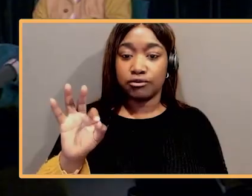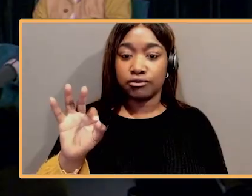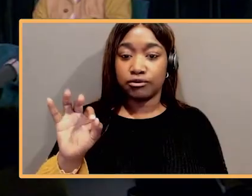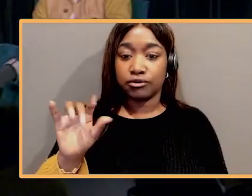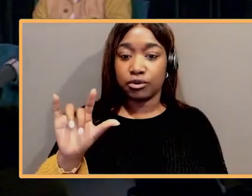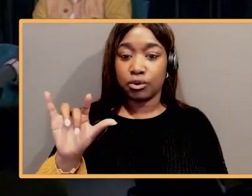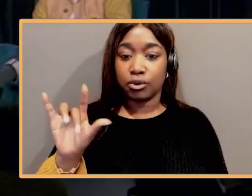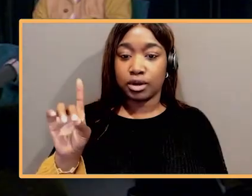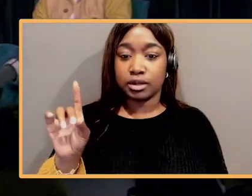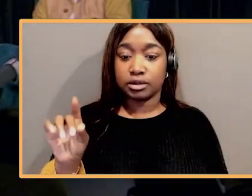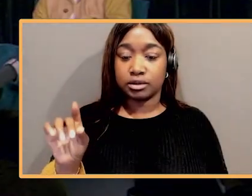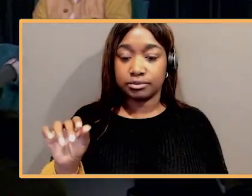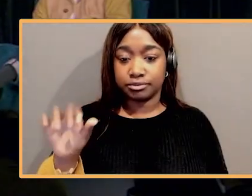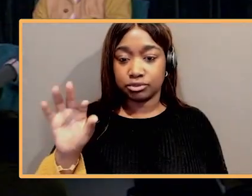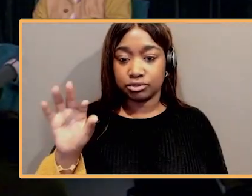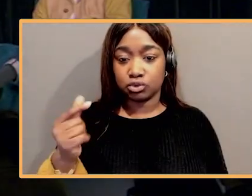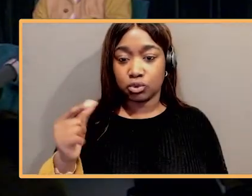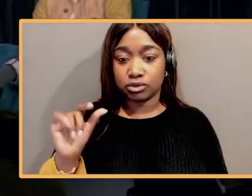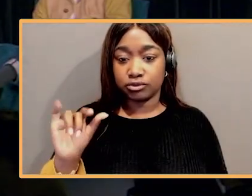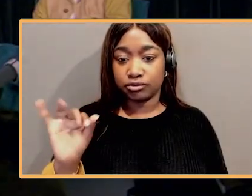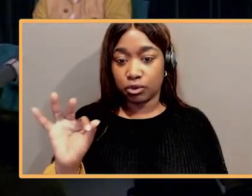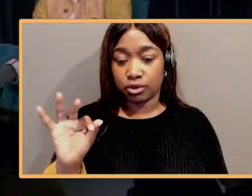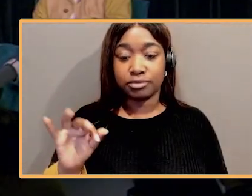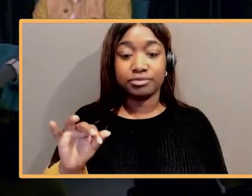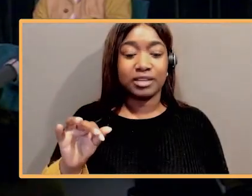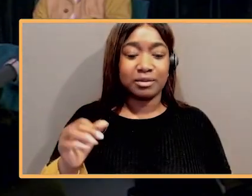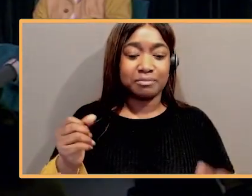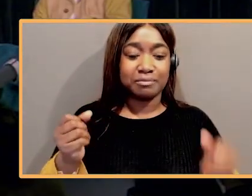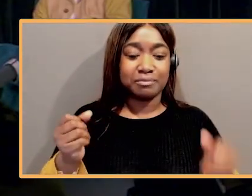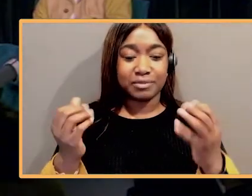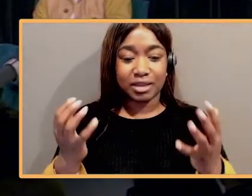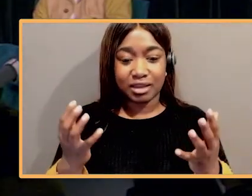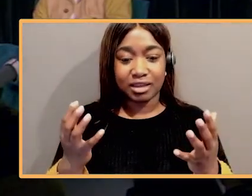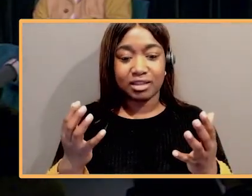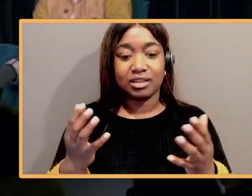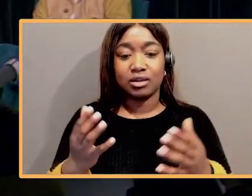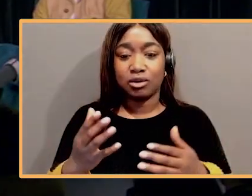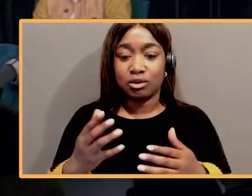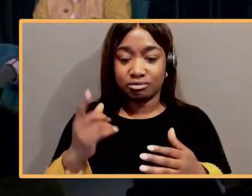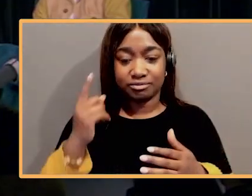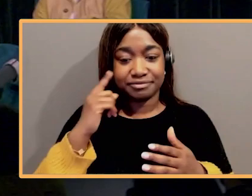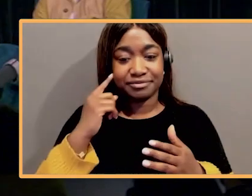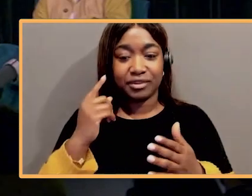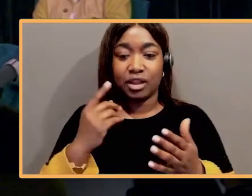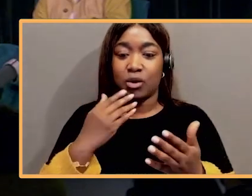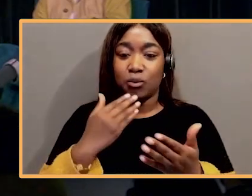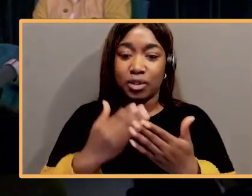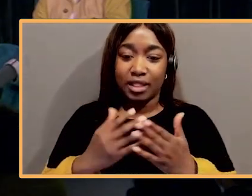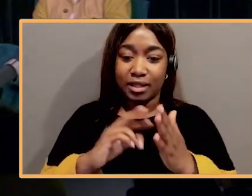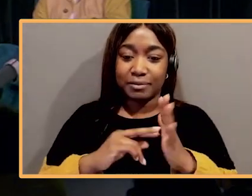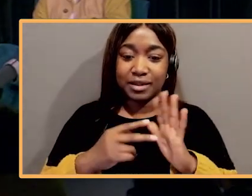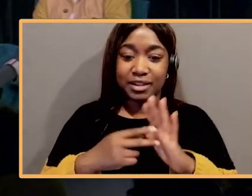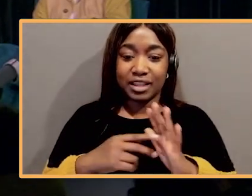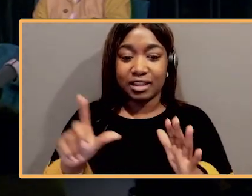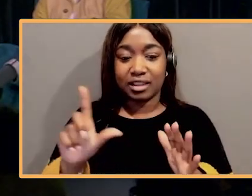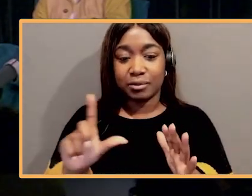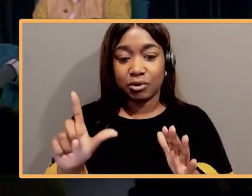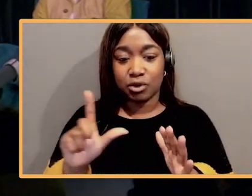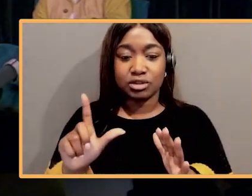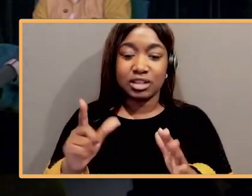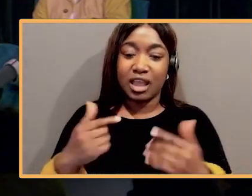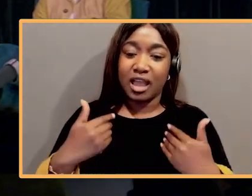I, there were many well-meaning liberals who were like, well, now I'm going to be the one writing the op-eds, and I'm going to be the